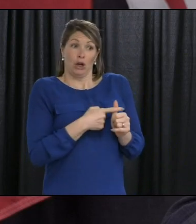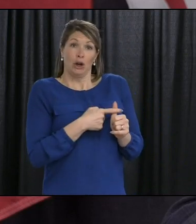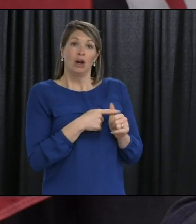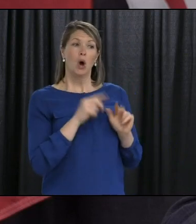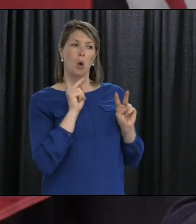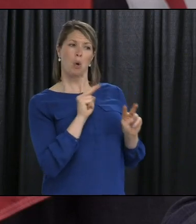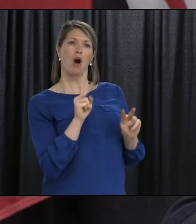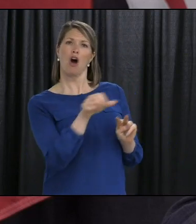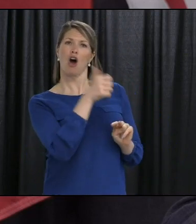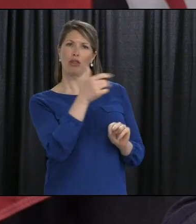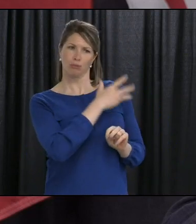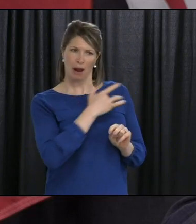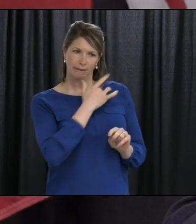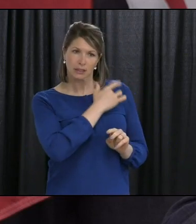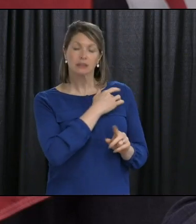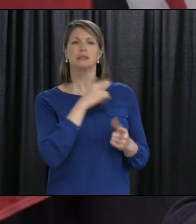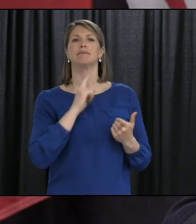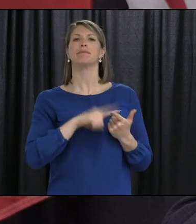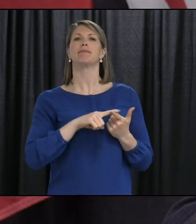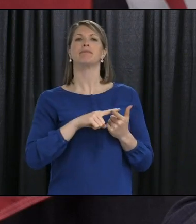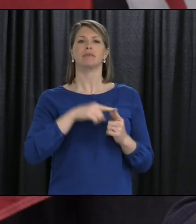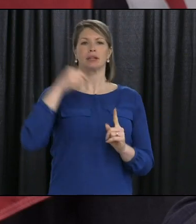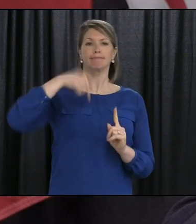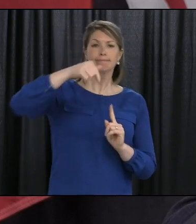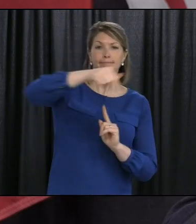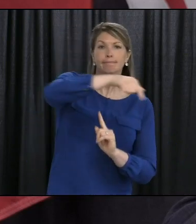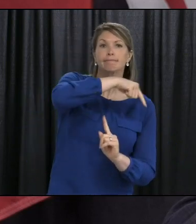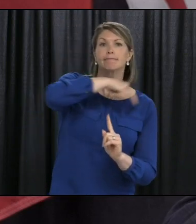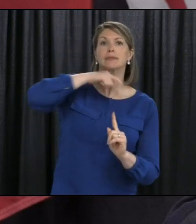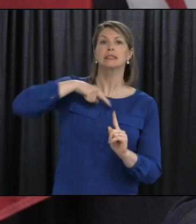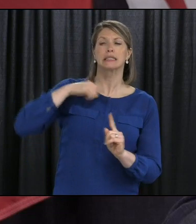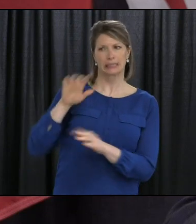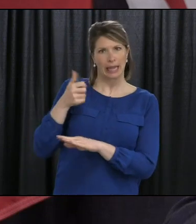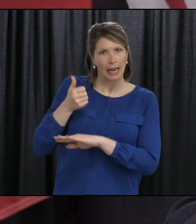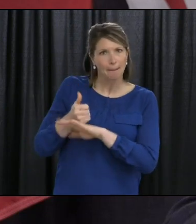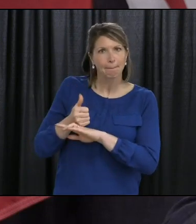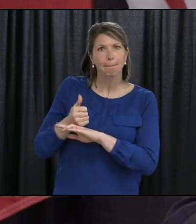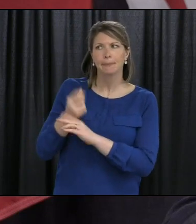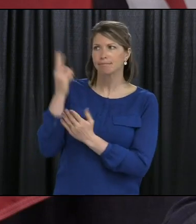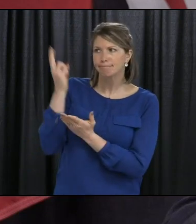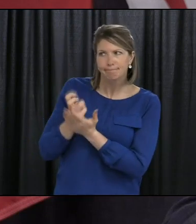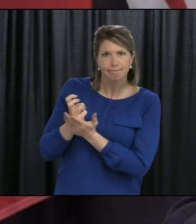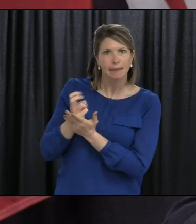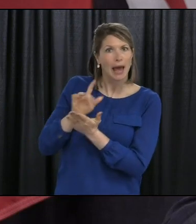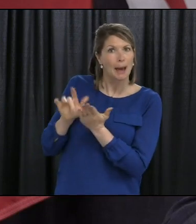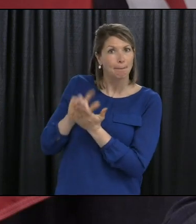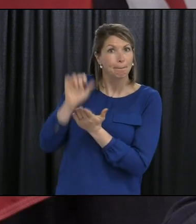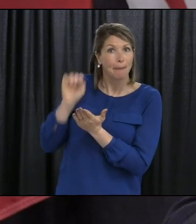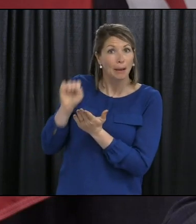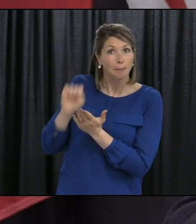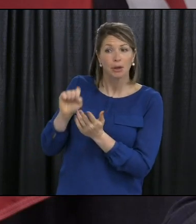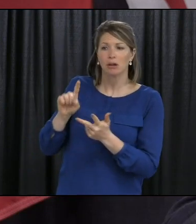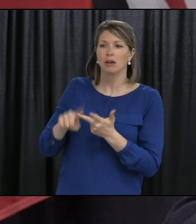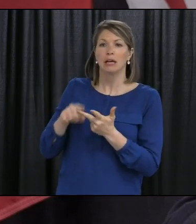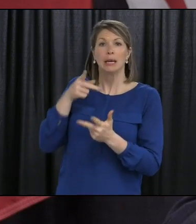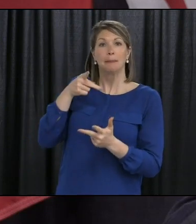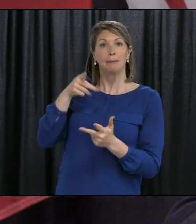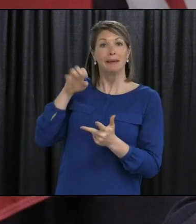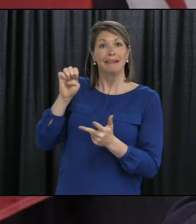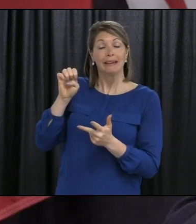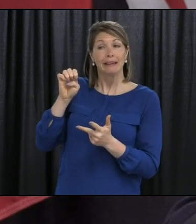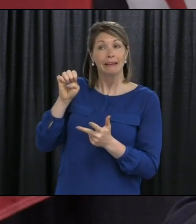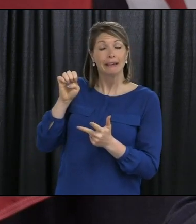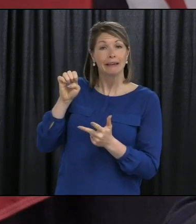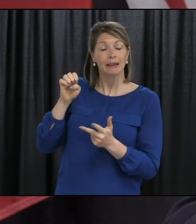tracking and contact tracing in place, that we can appropriately respond, PPE in the quantities that would be required. We